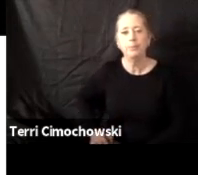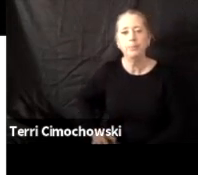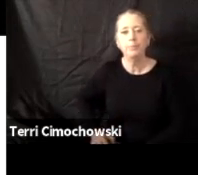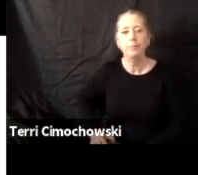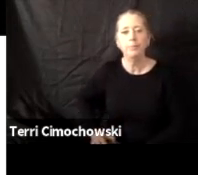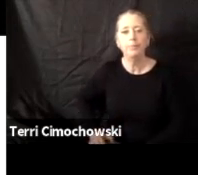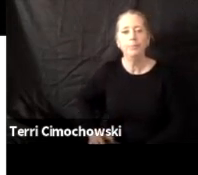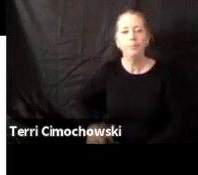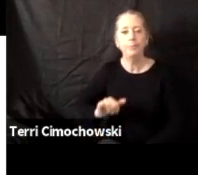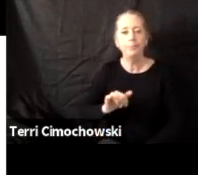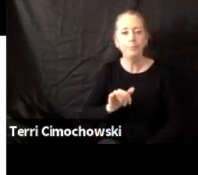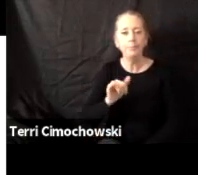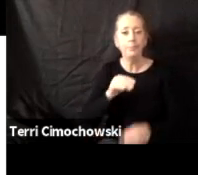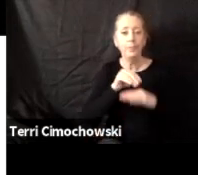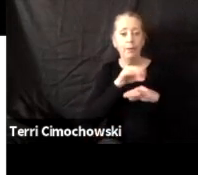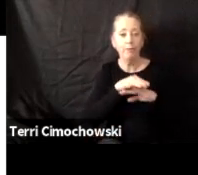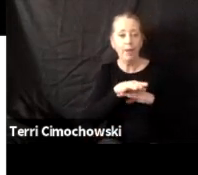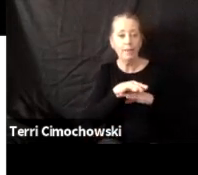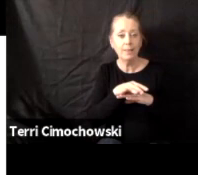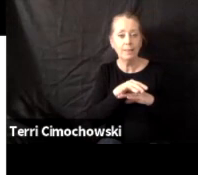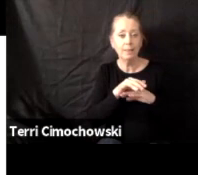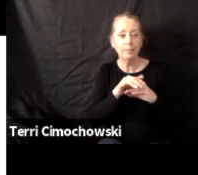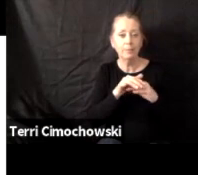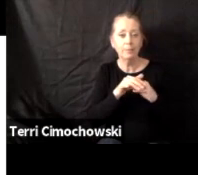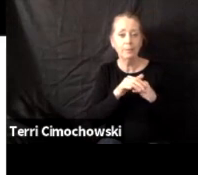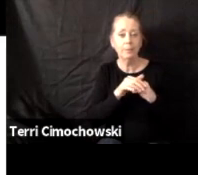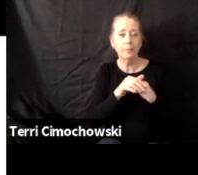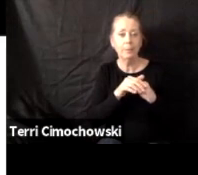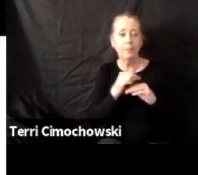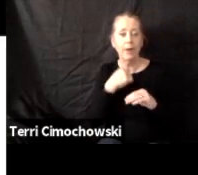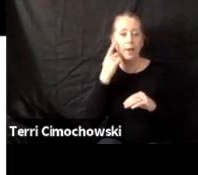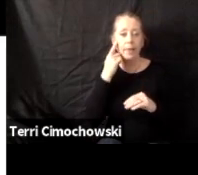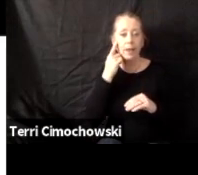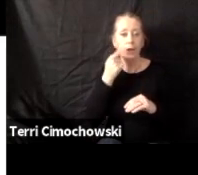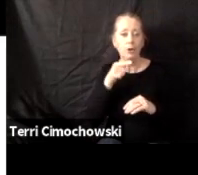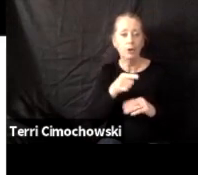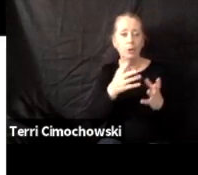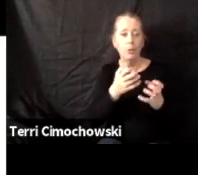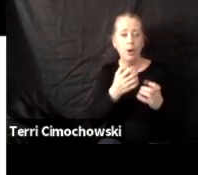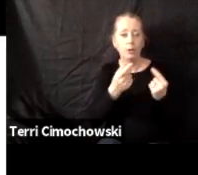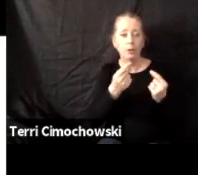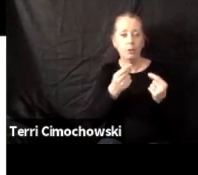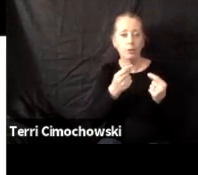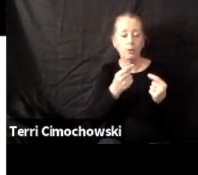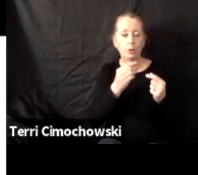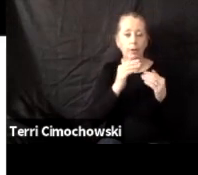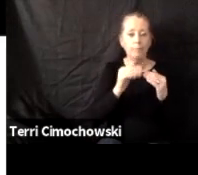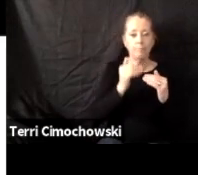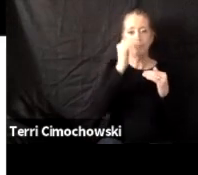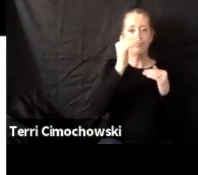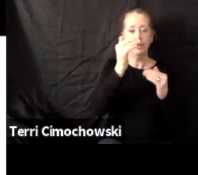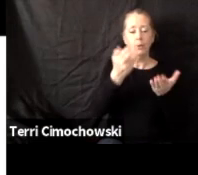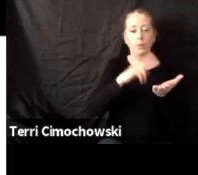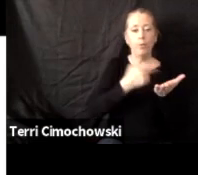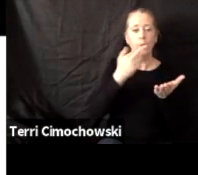so as far as advice, I think it's, do you want to do priority enrollment or do you want